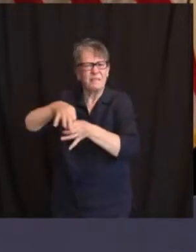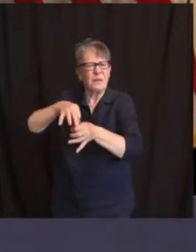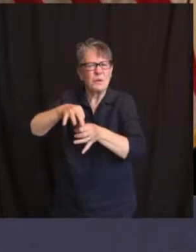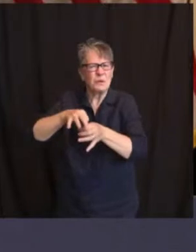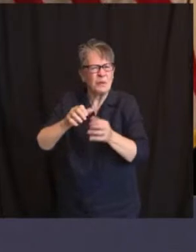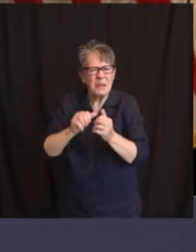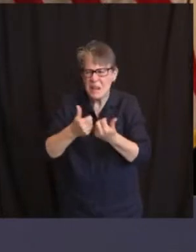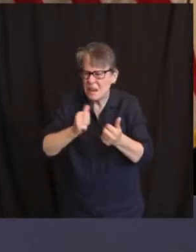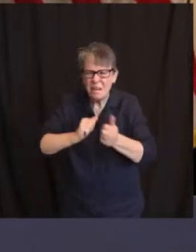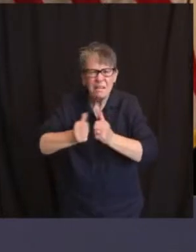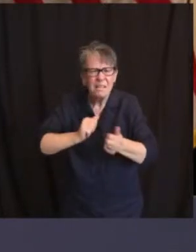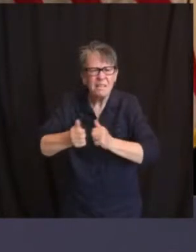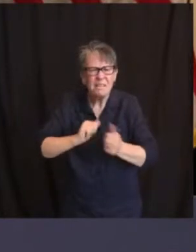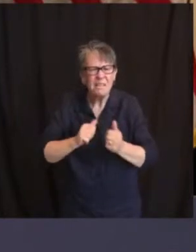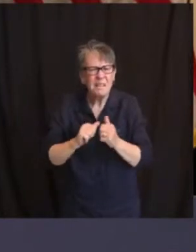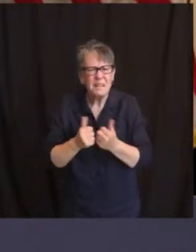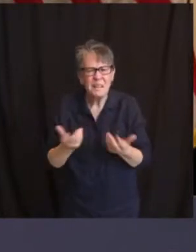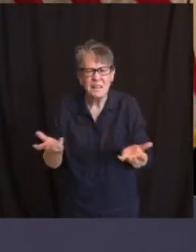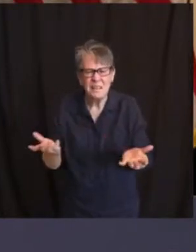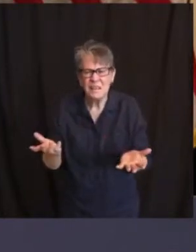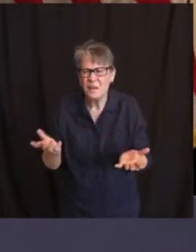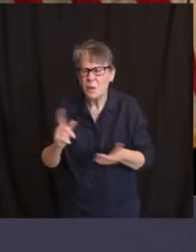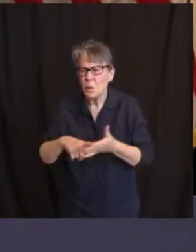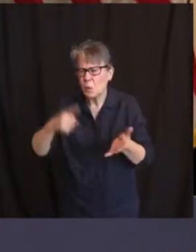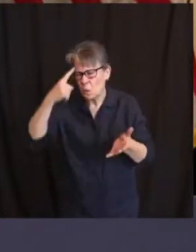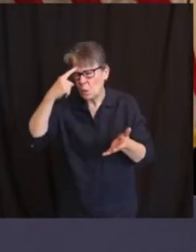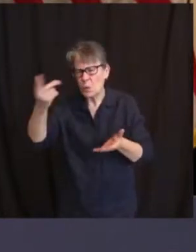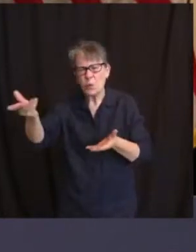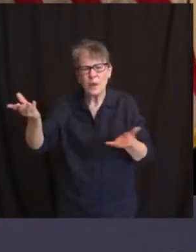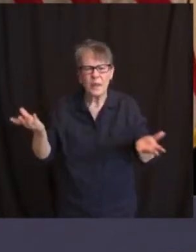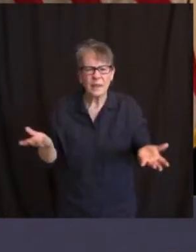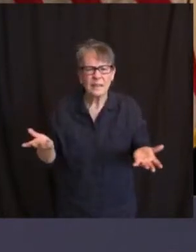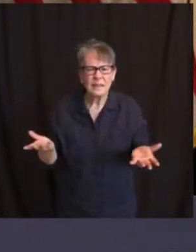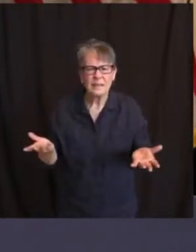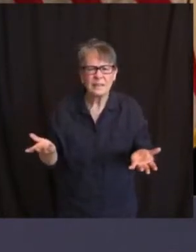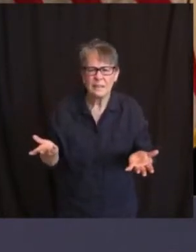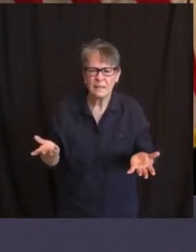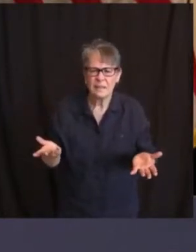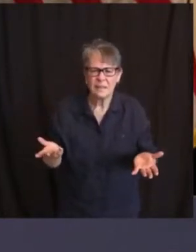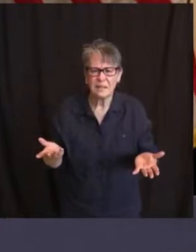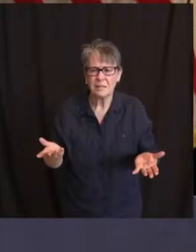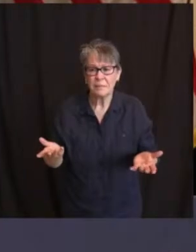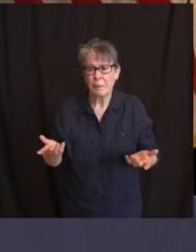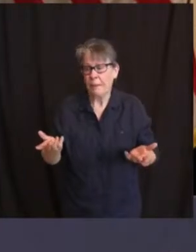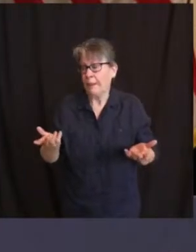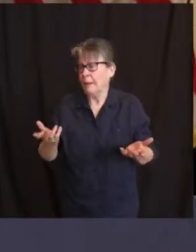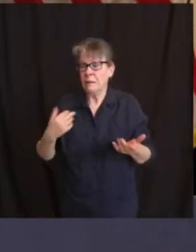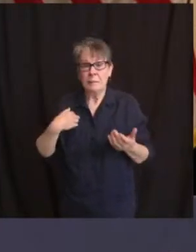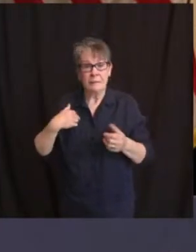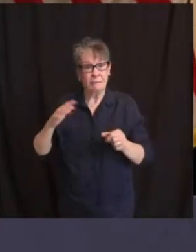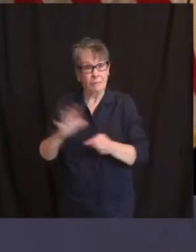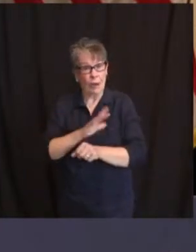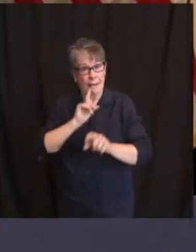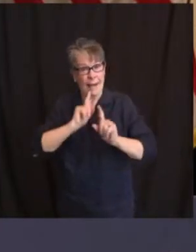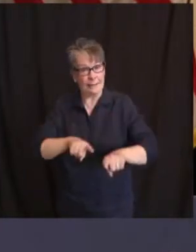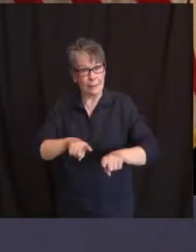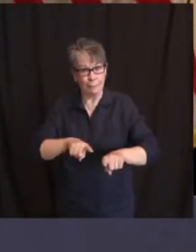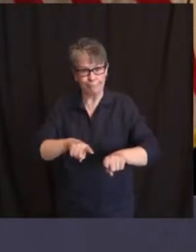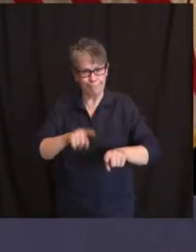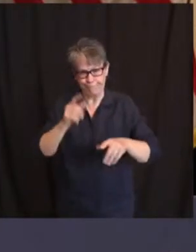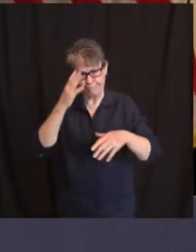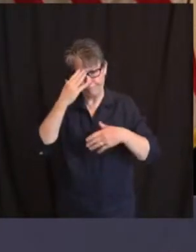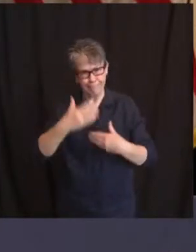it's largely too early to give you a full answer. But we need to make a decision on the July